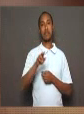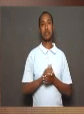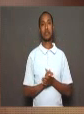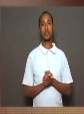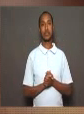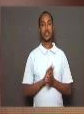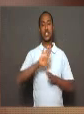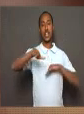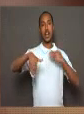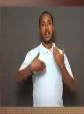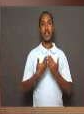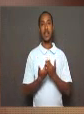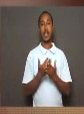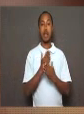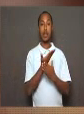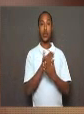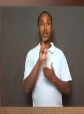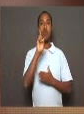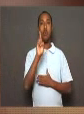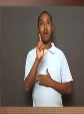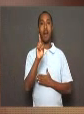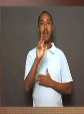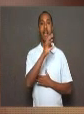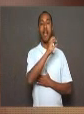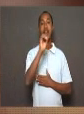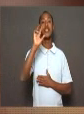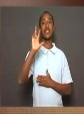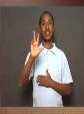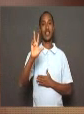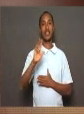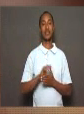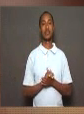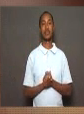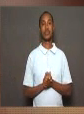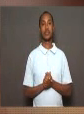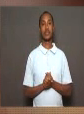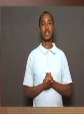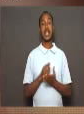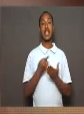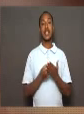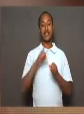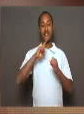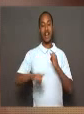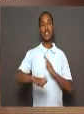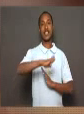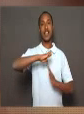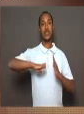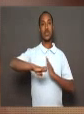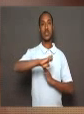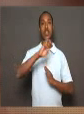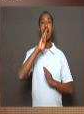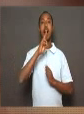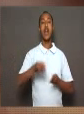them, generally between 1 and 3. These valence